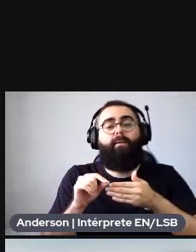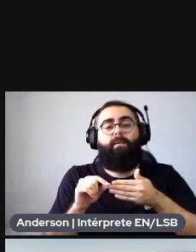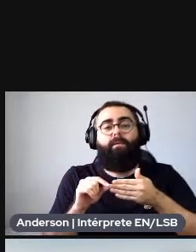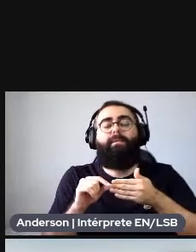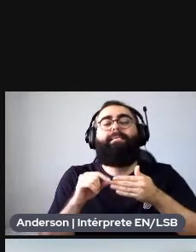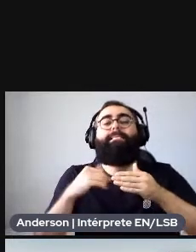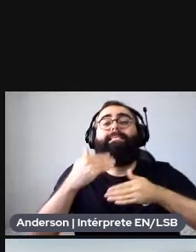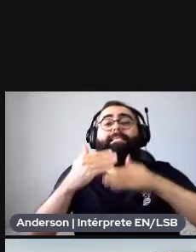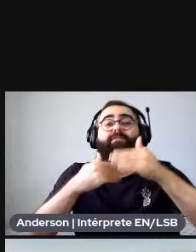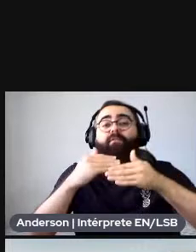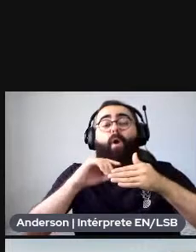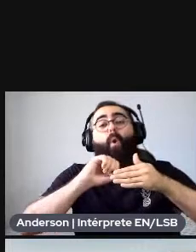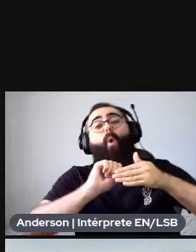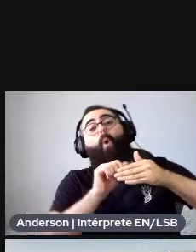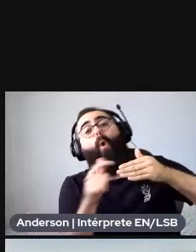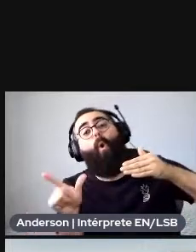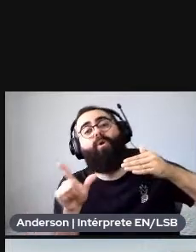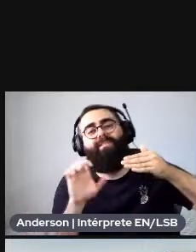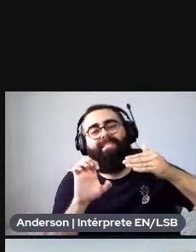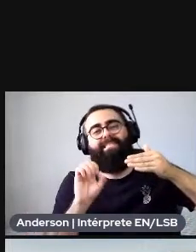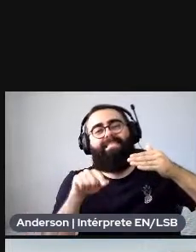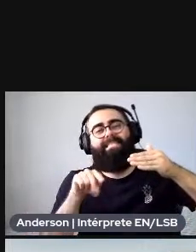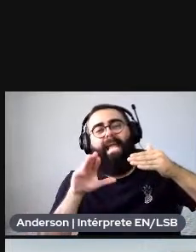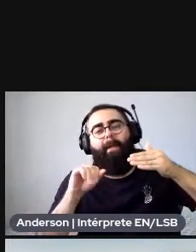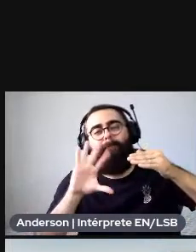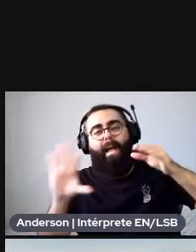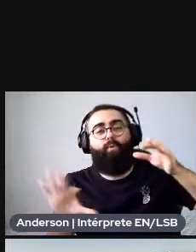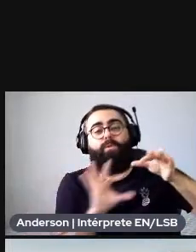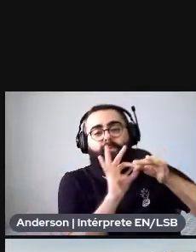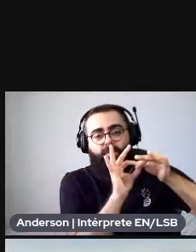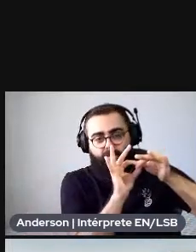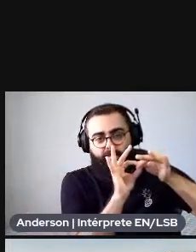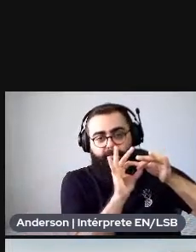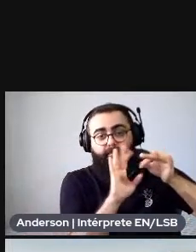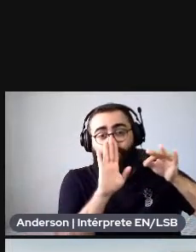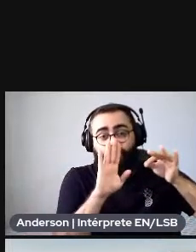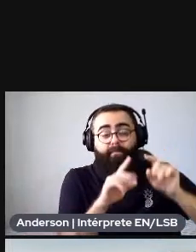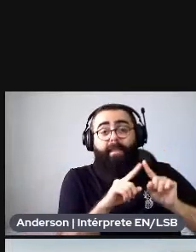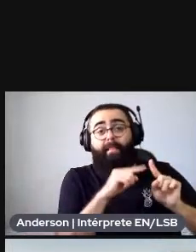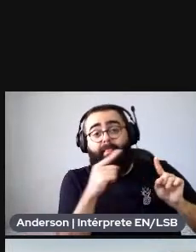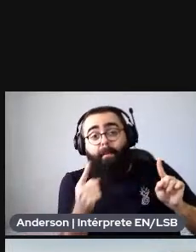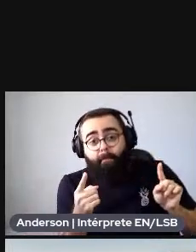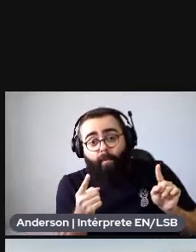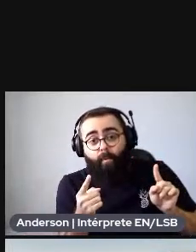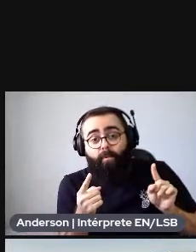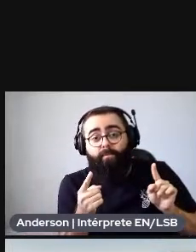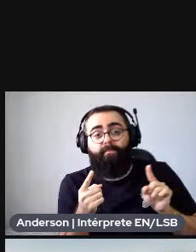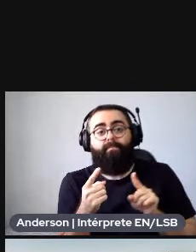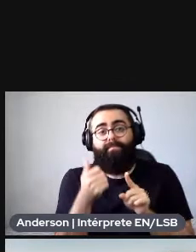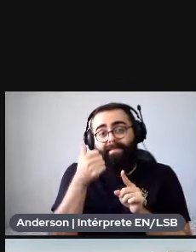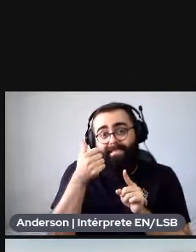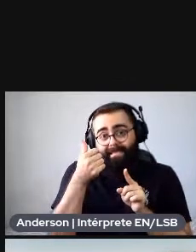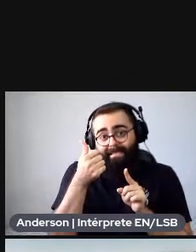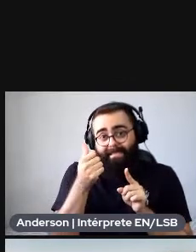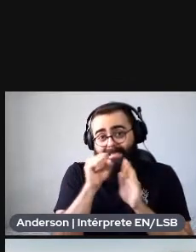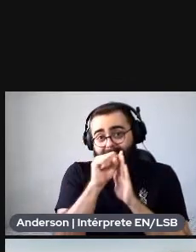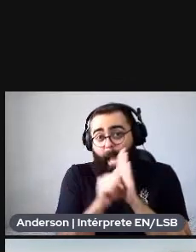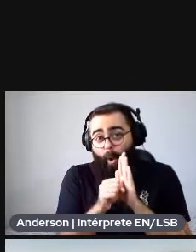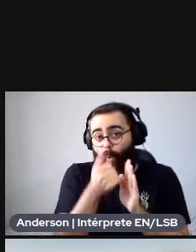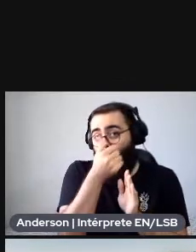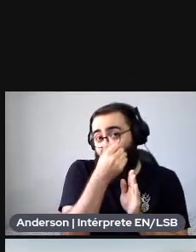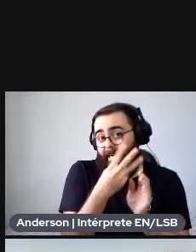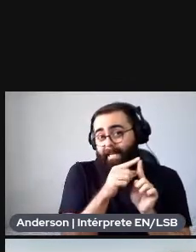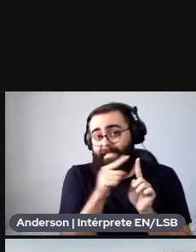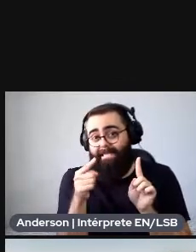put verbs, then already also in medieval Spanish with throw verbs, as we saw before, which of course